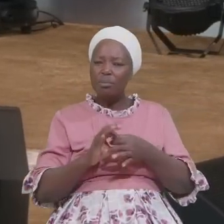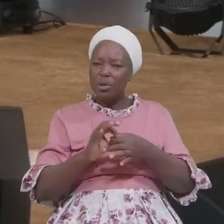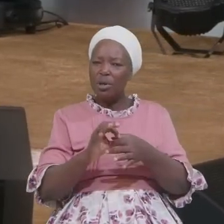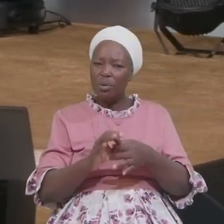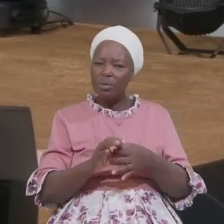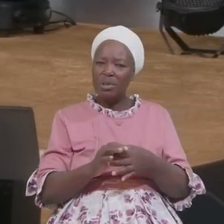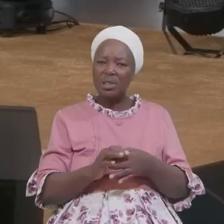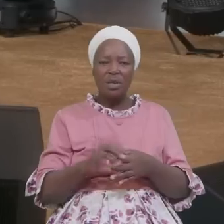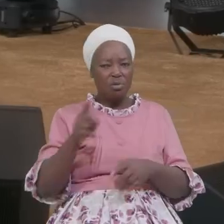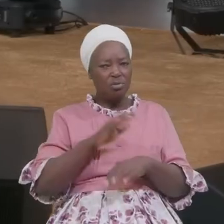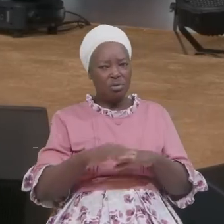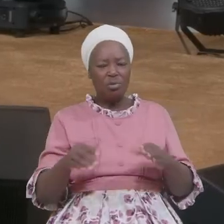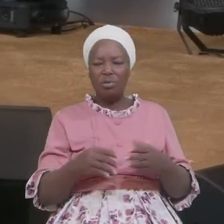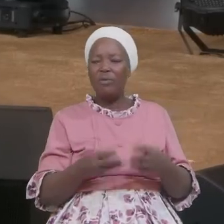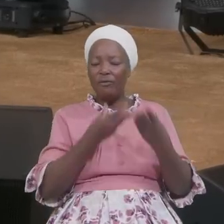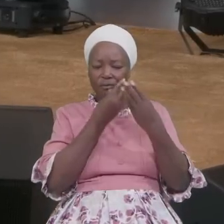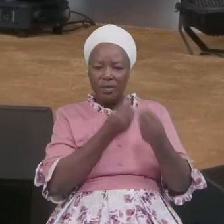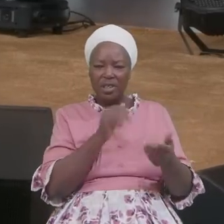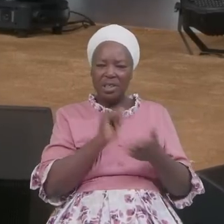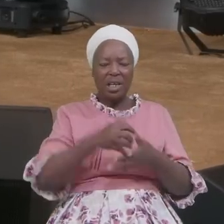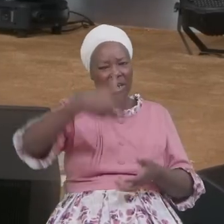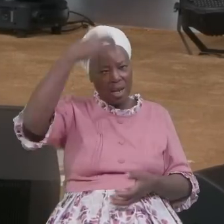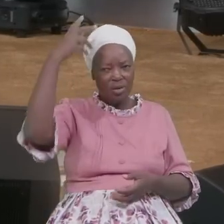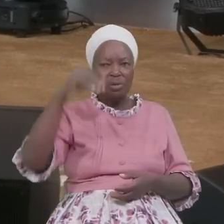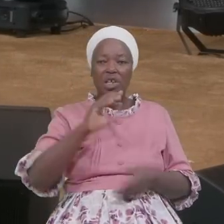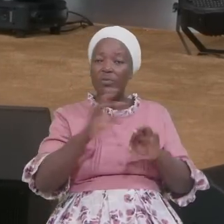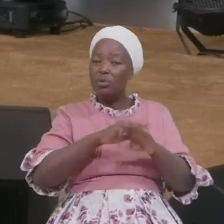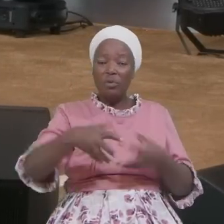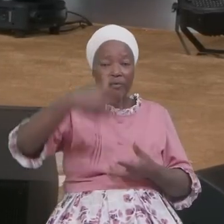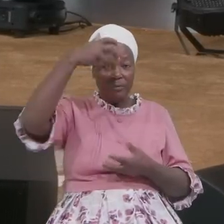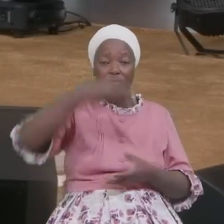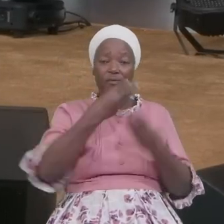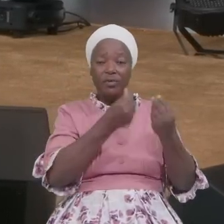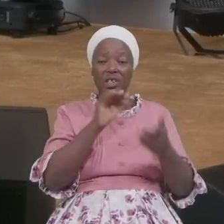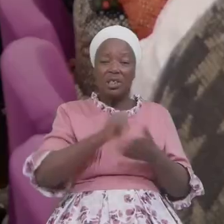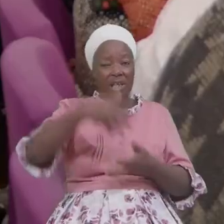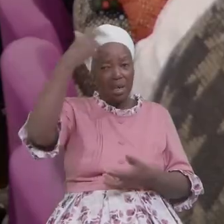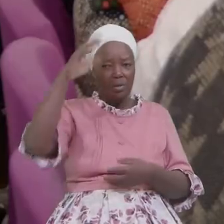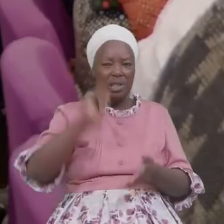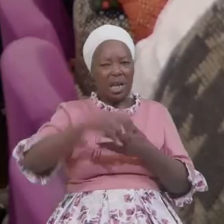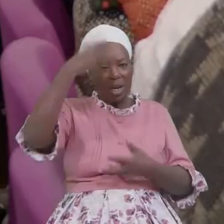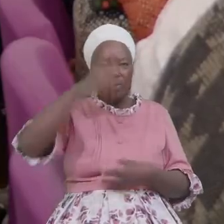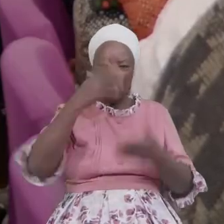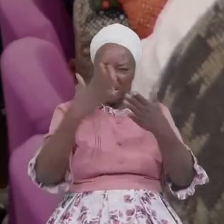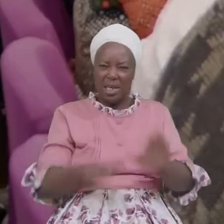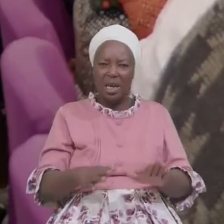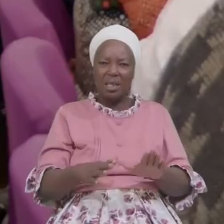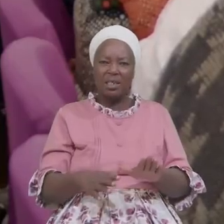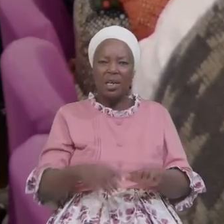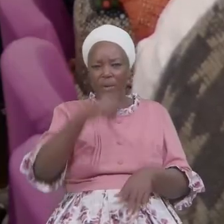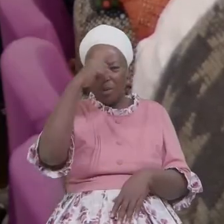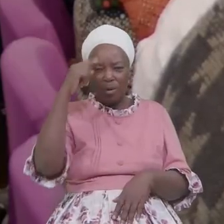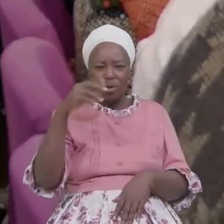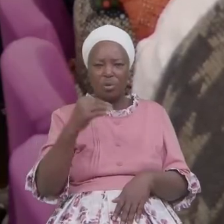lion, eventually the lion will die of starvation. That's how to treat our